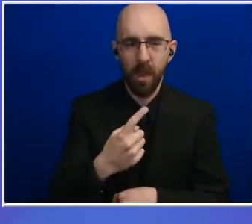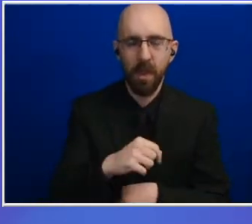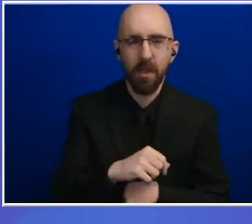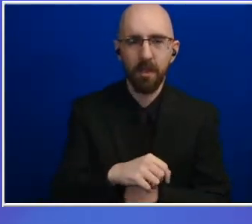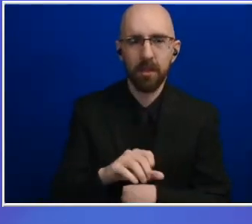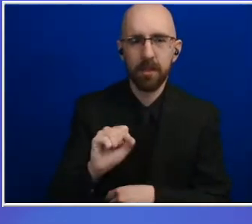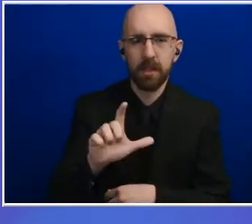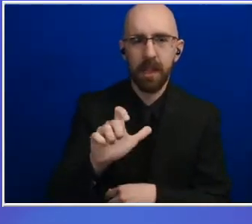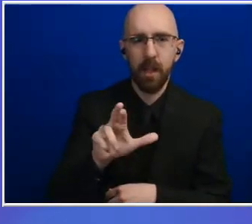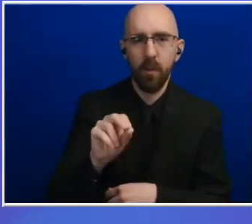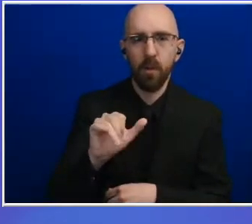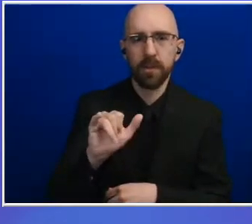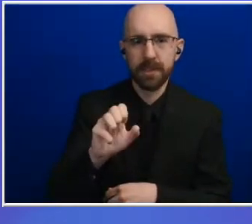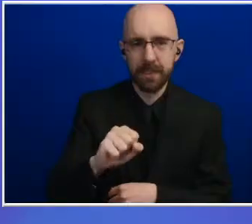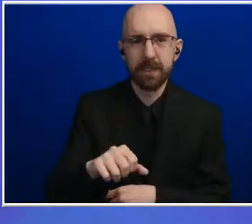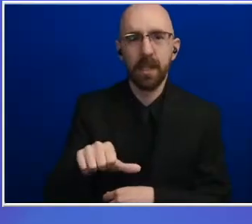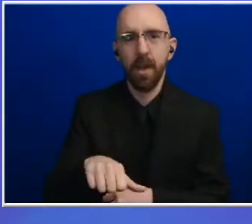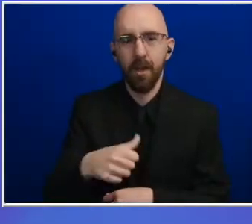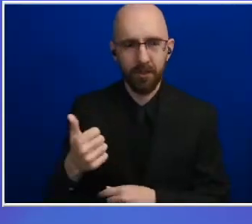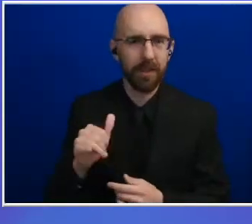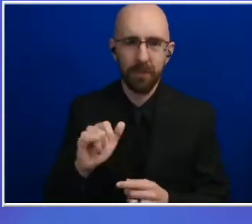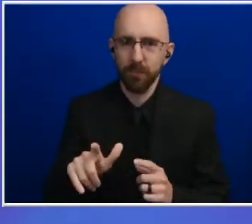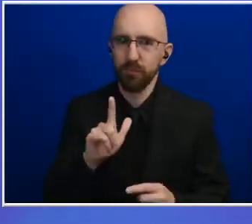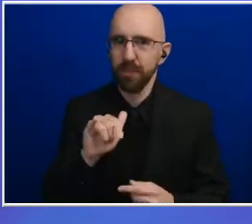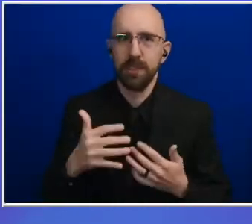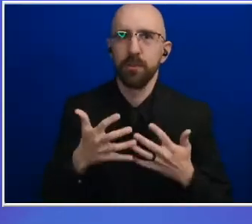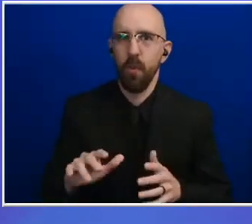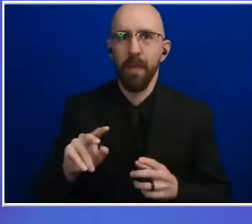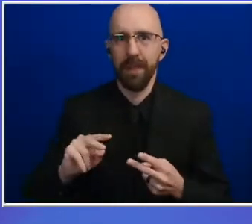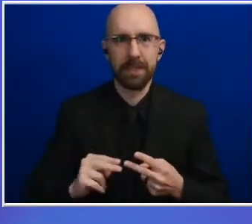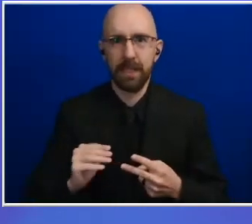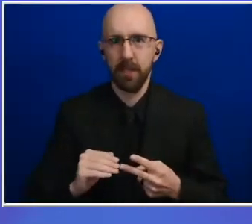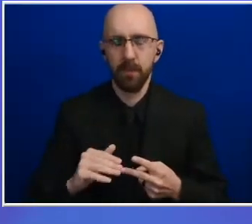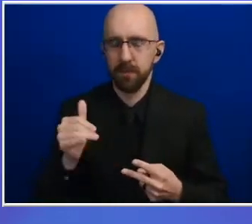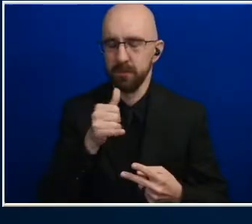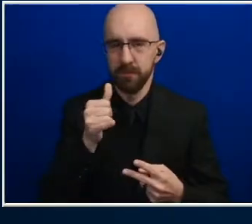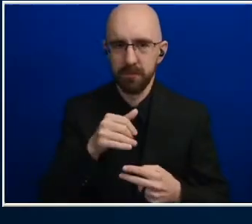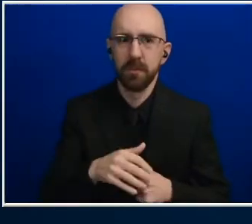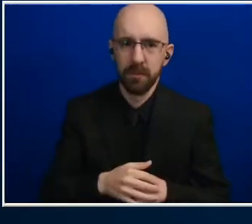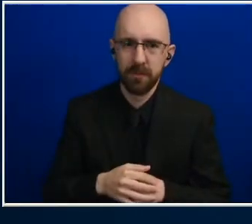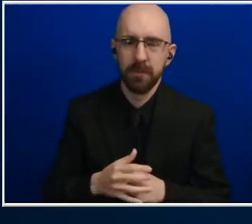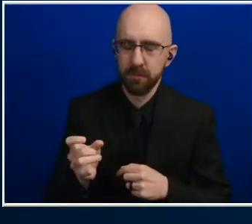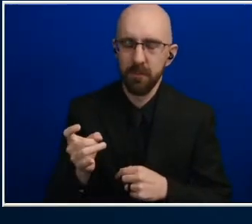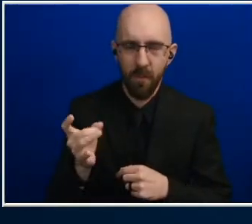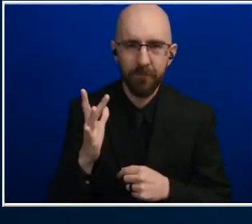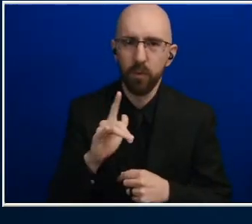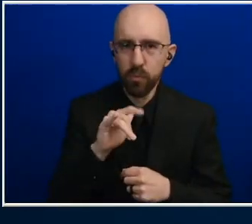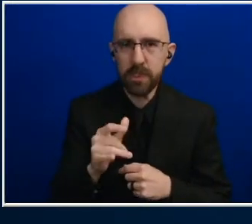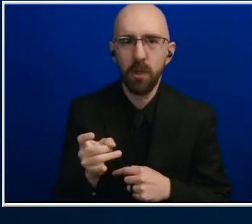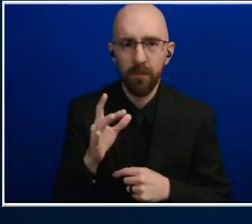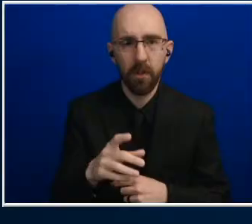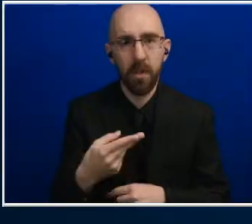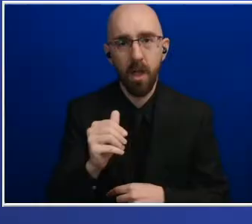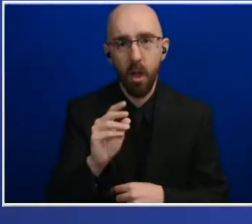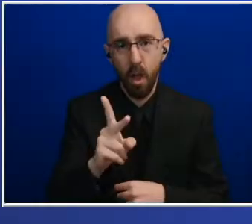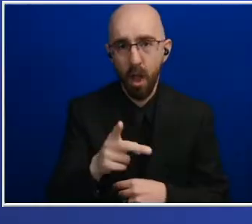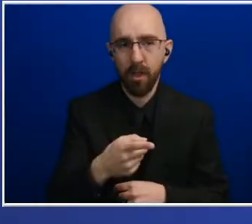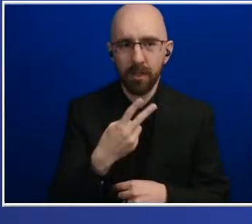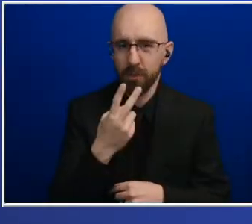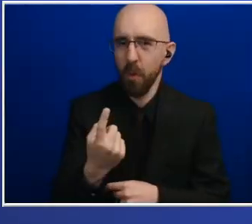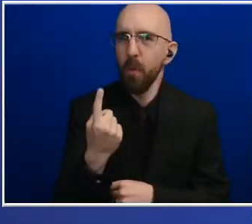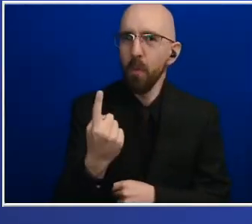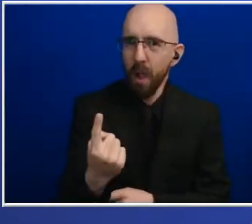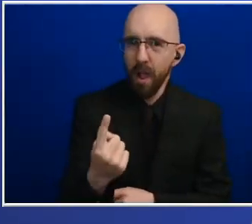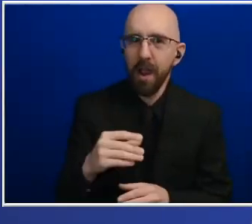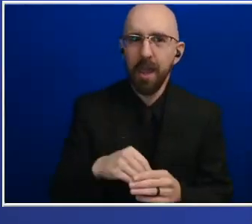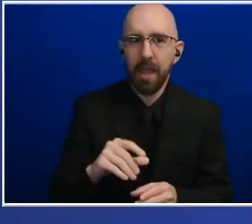panencephalitis. Okay, well, that's the one you really don't ever that want to one see. was really That's sad, really very awful. sad. Yeah. Yes. Really awful. And Hawk, have you? I saw one case in